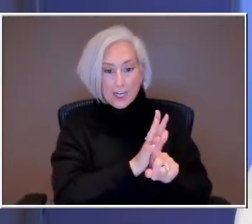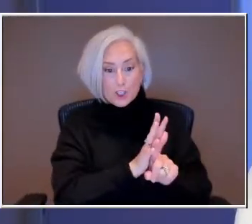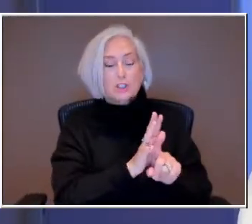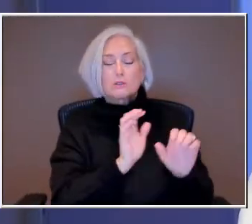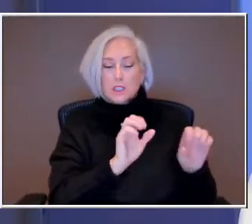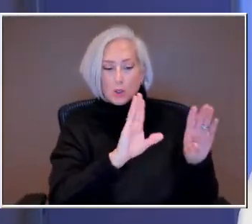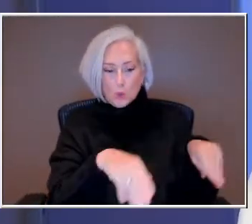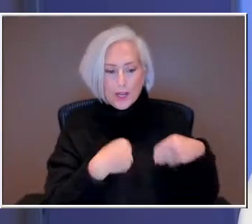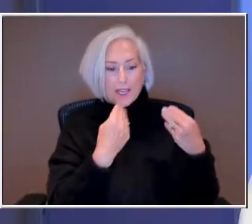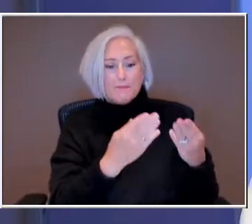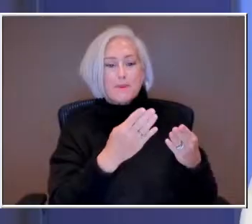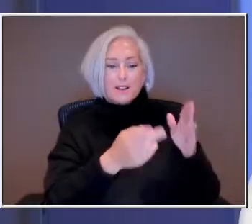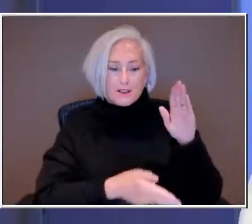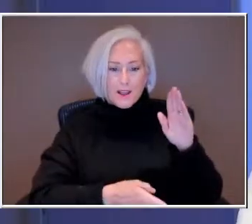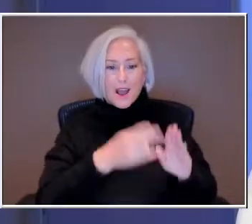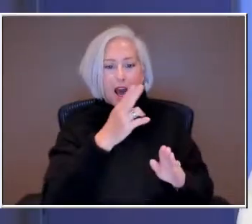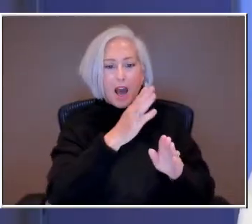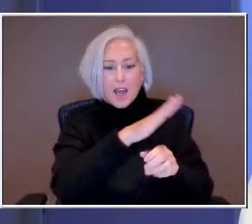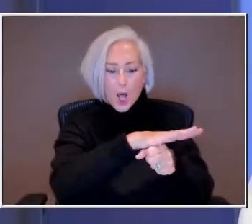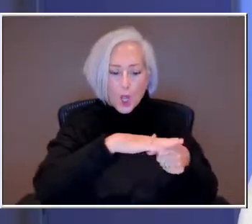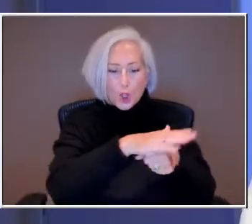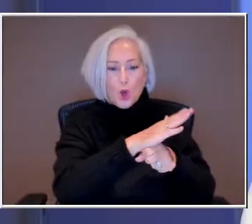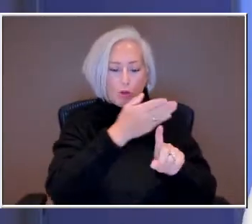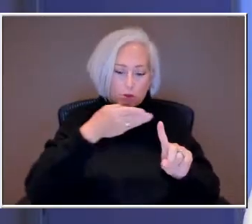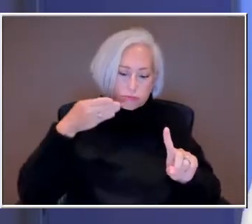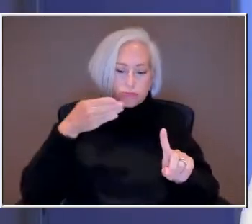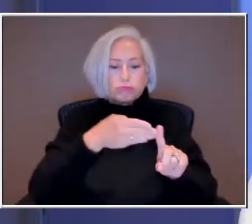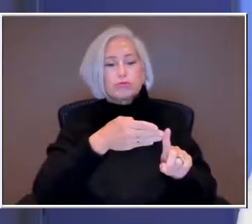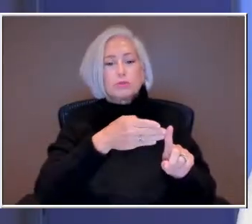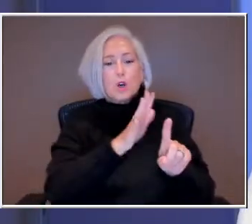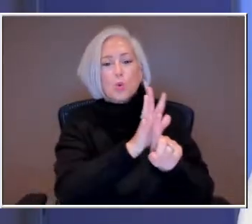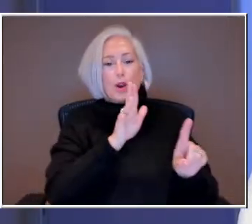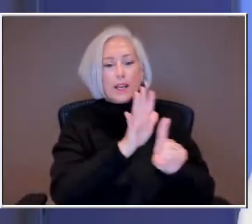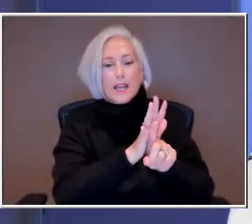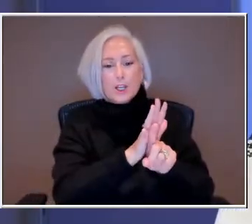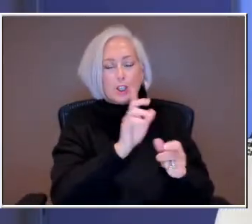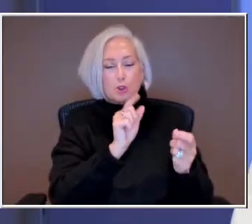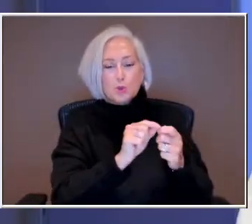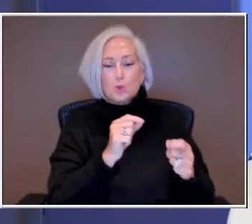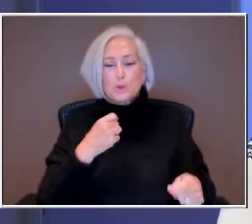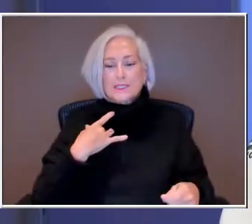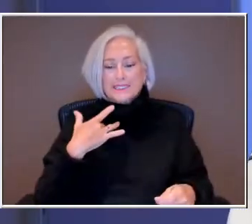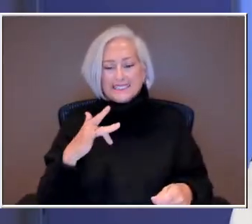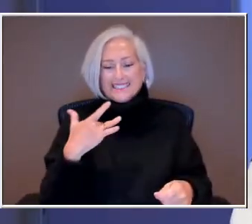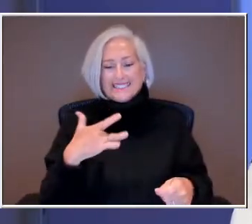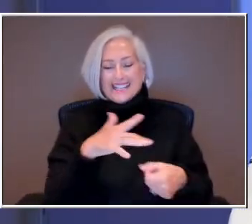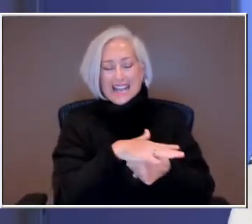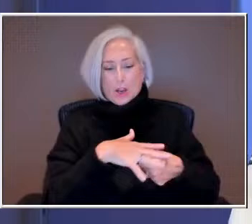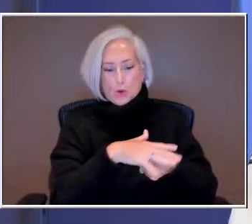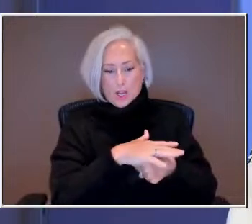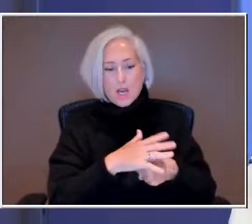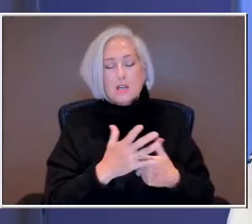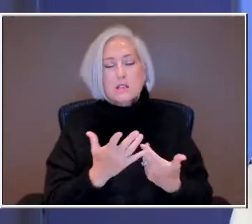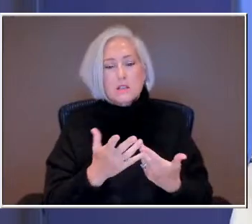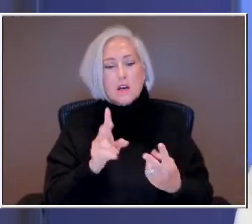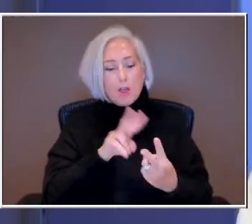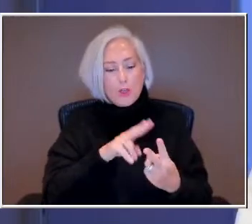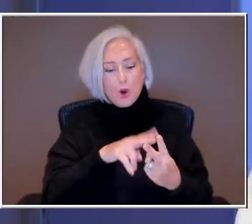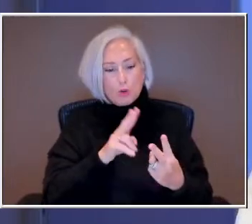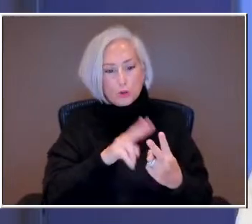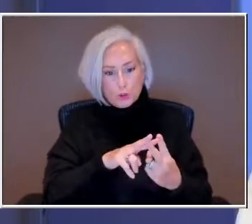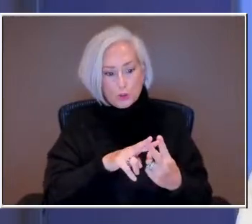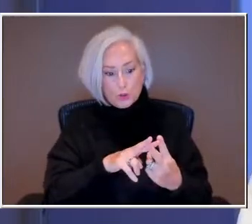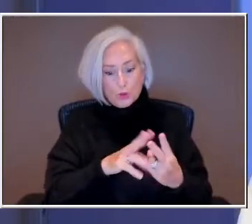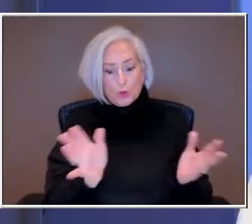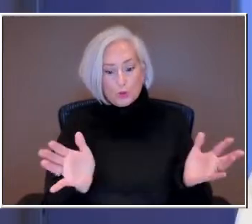localized radiation very safely to even very sensitive areas. And kind of these two kind of developments in conjunction have really allowed